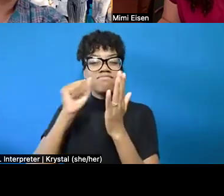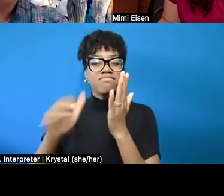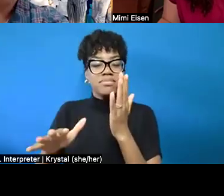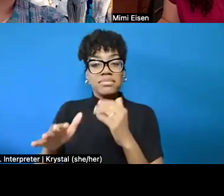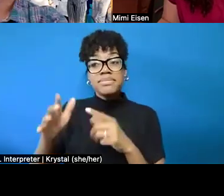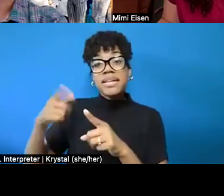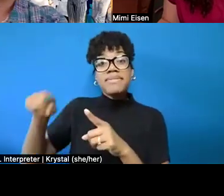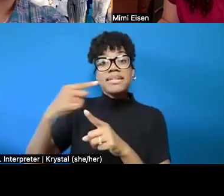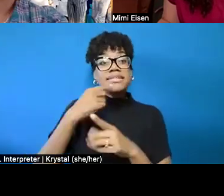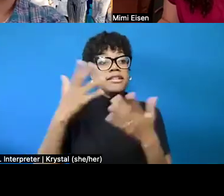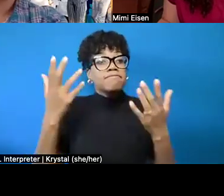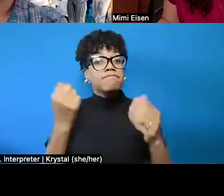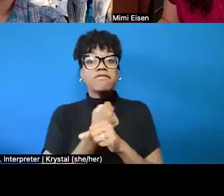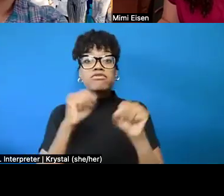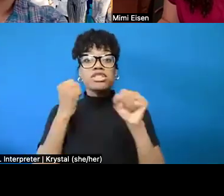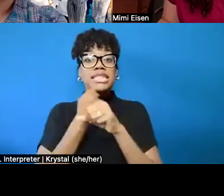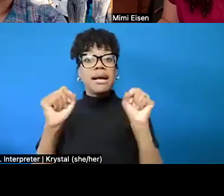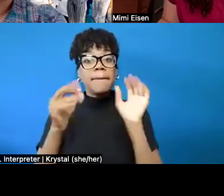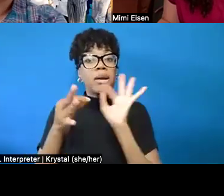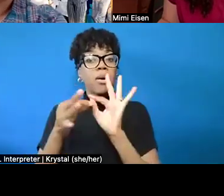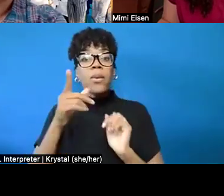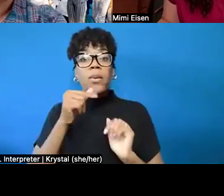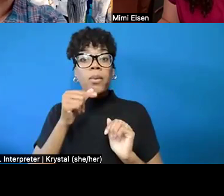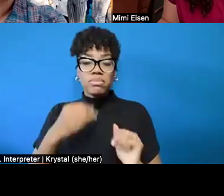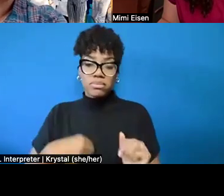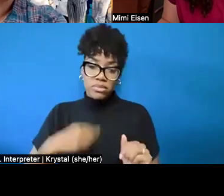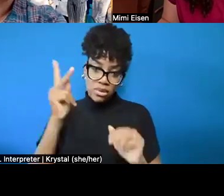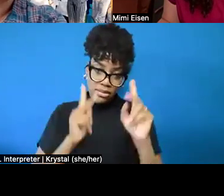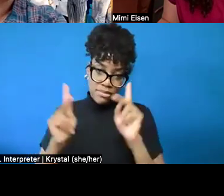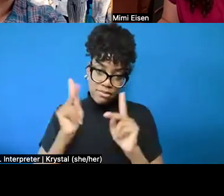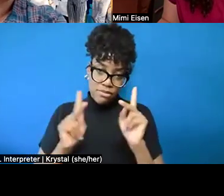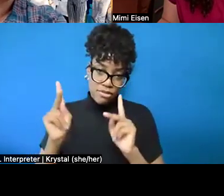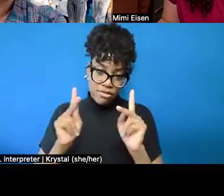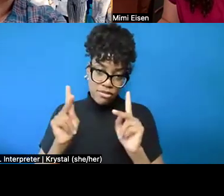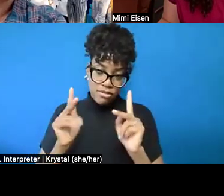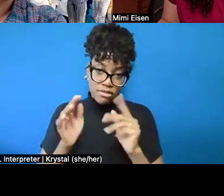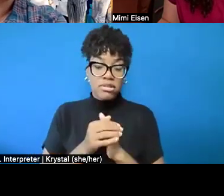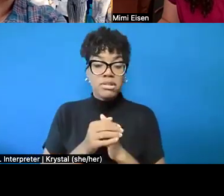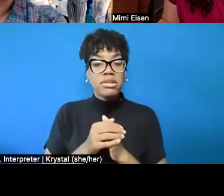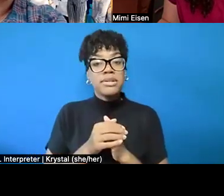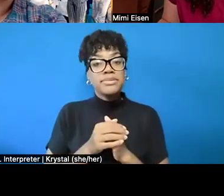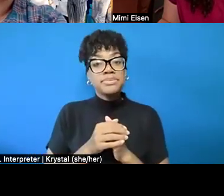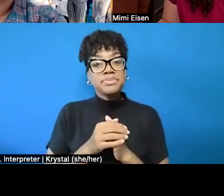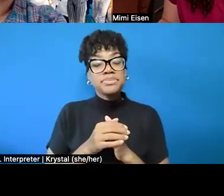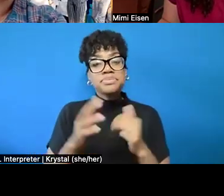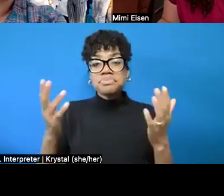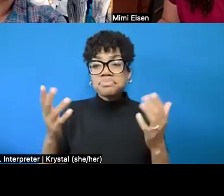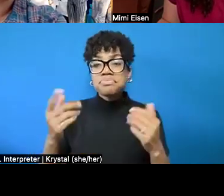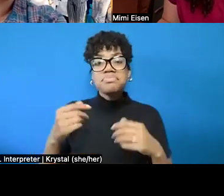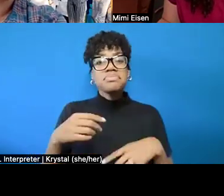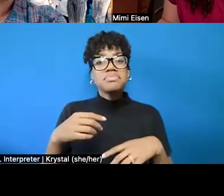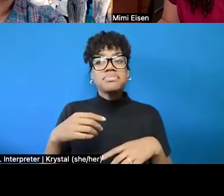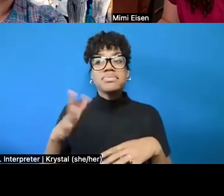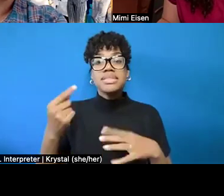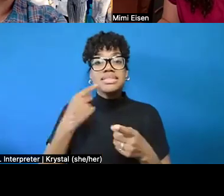right? And it really rescued the idea of emancipation as a natural human condition,